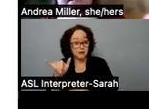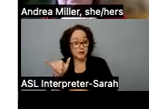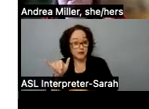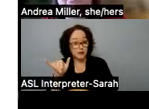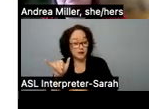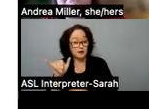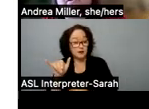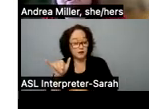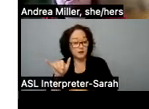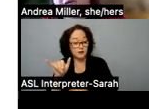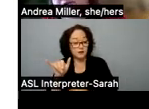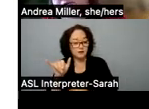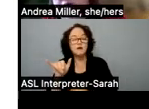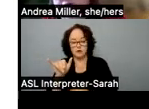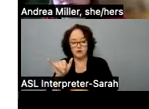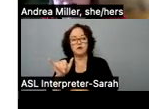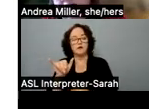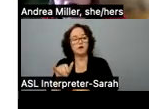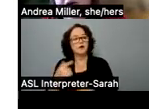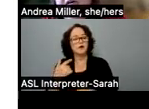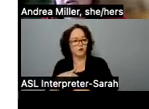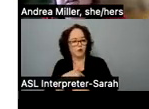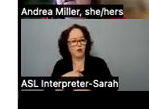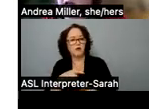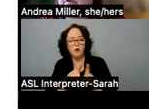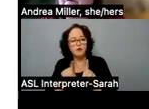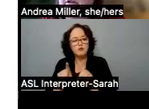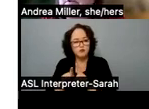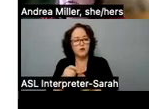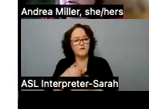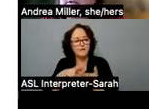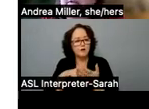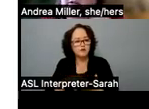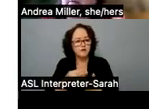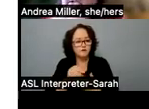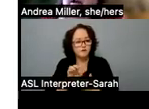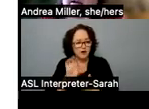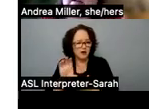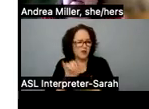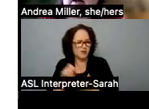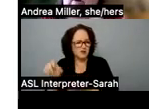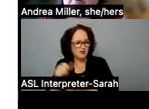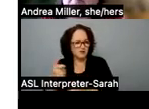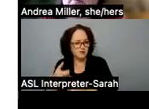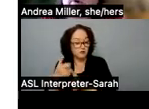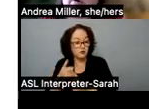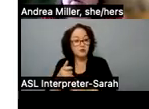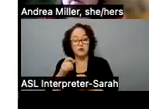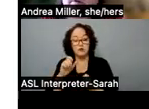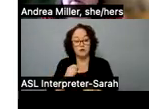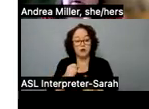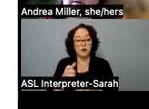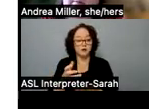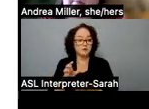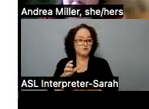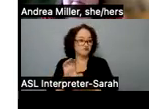we're a pass-through agency for contract funds for our state. So that's another funding source that then could be tied into how can you support